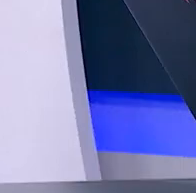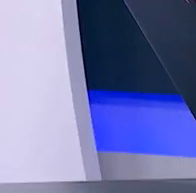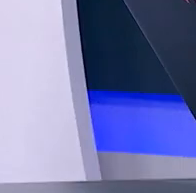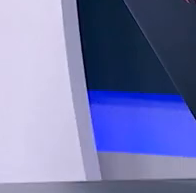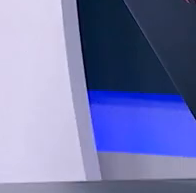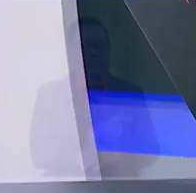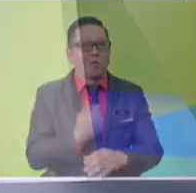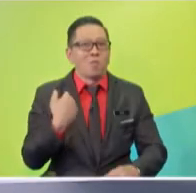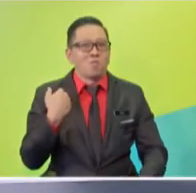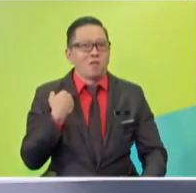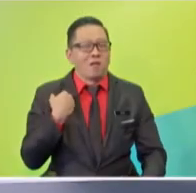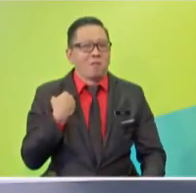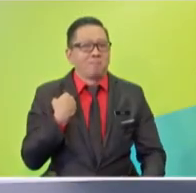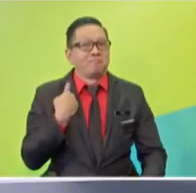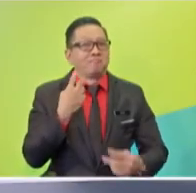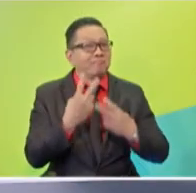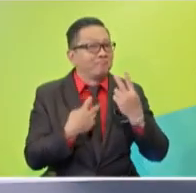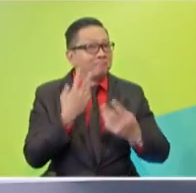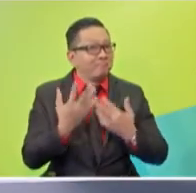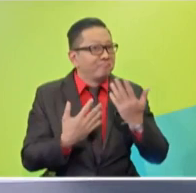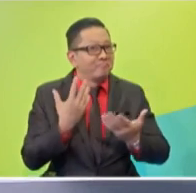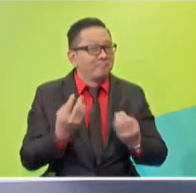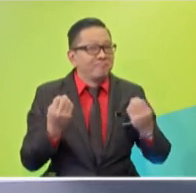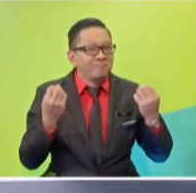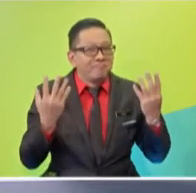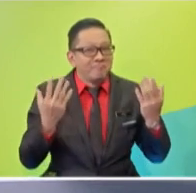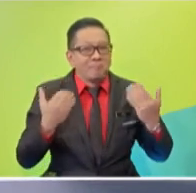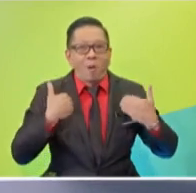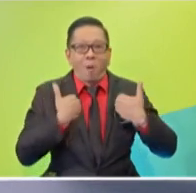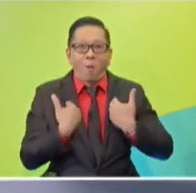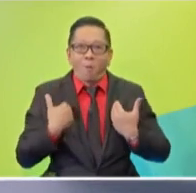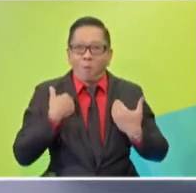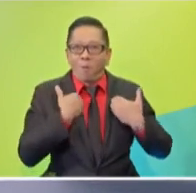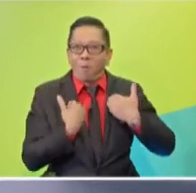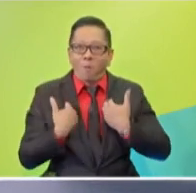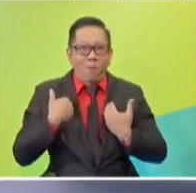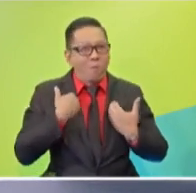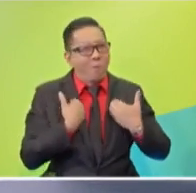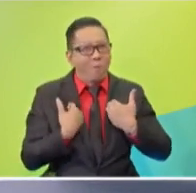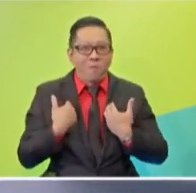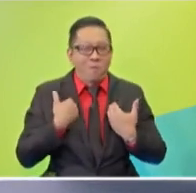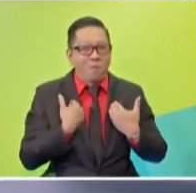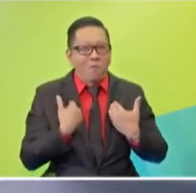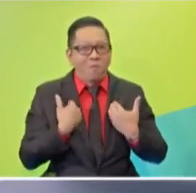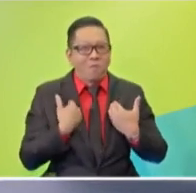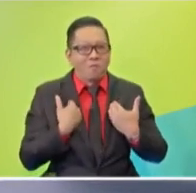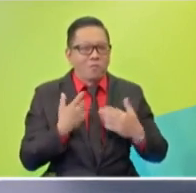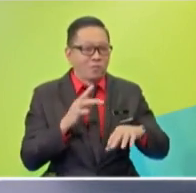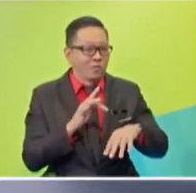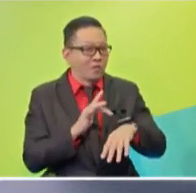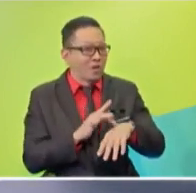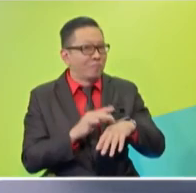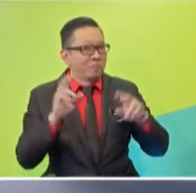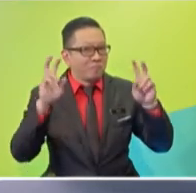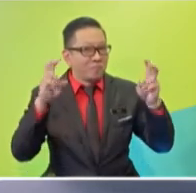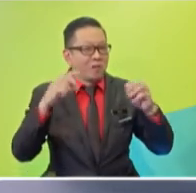And as I've mentioned just now, from our earlier stage, we've actually sort of touched on our topic